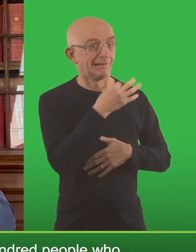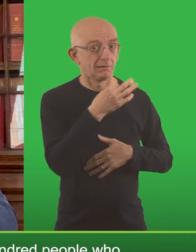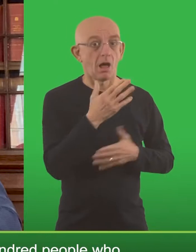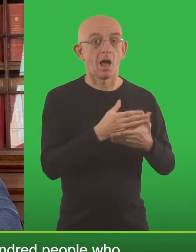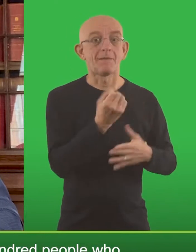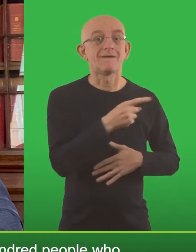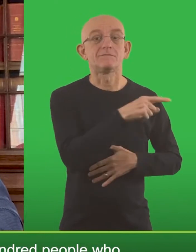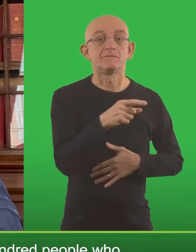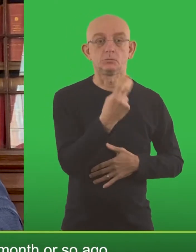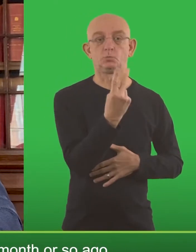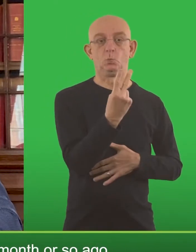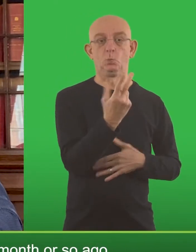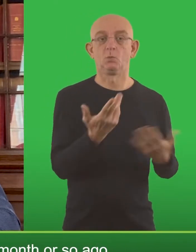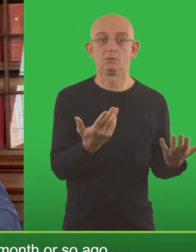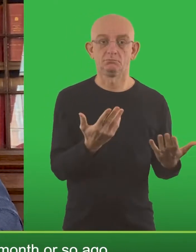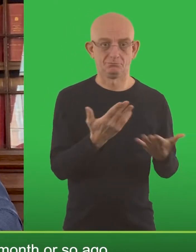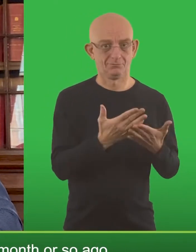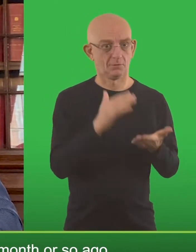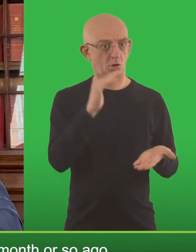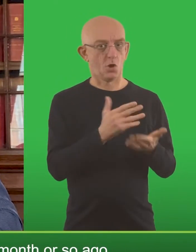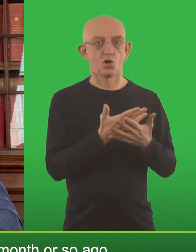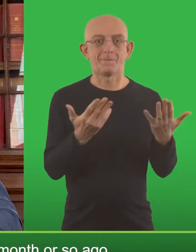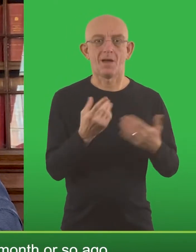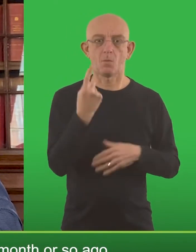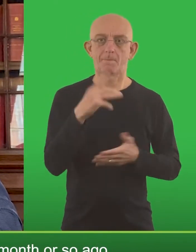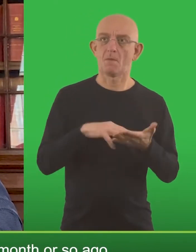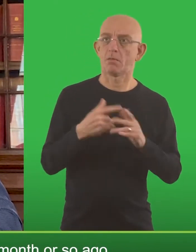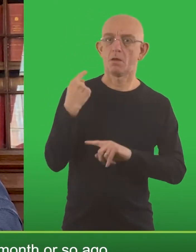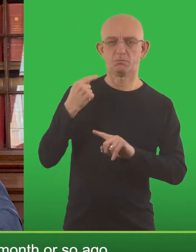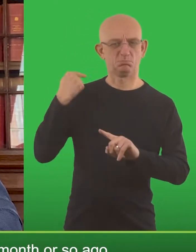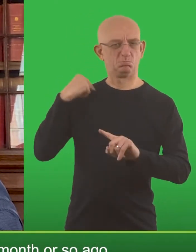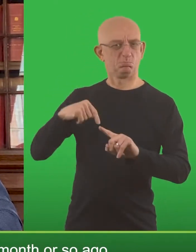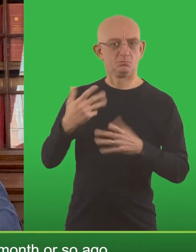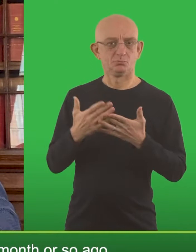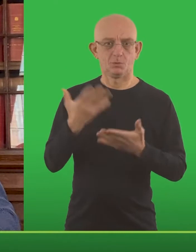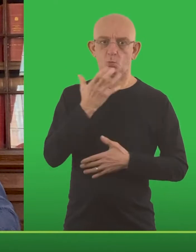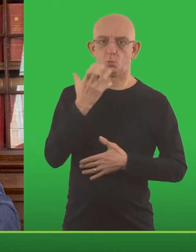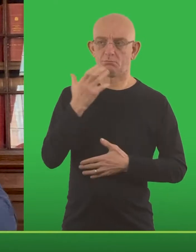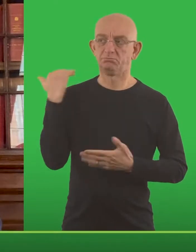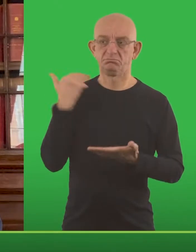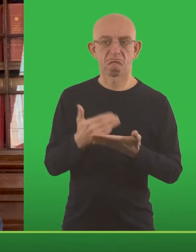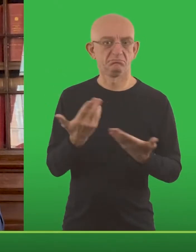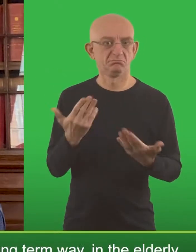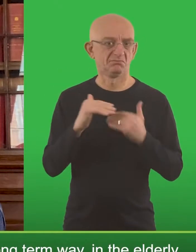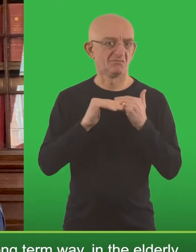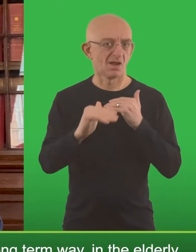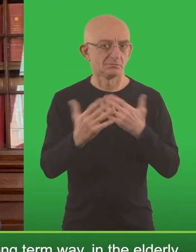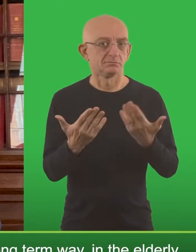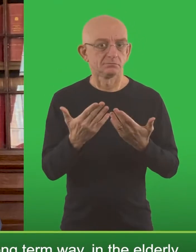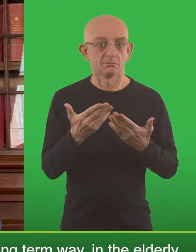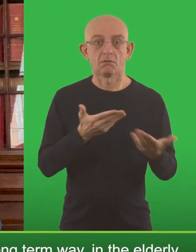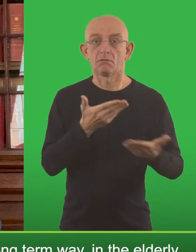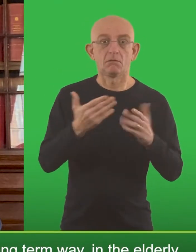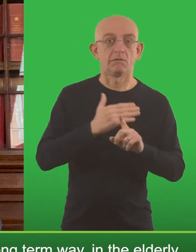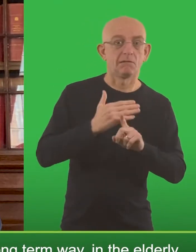2 of them will test positive, and that's hugely lower than it was a month or so ago. So flat overall, rates are